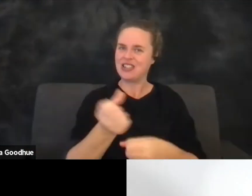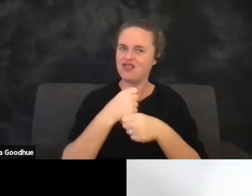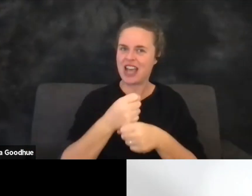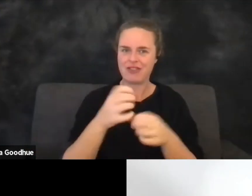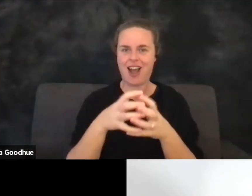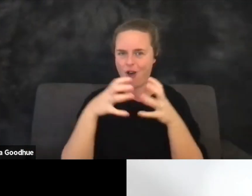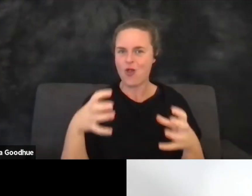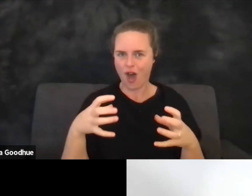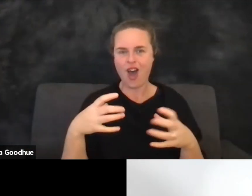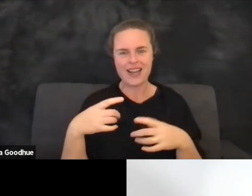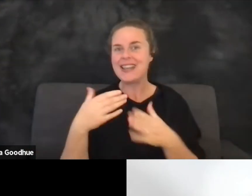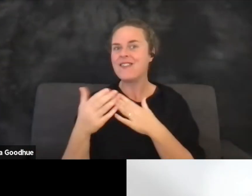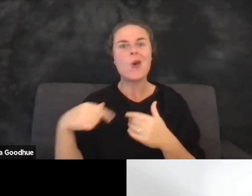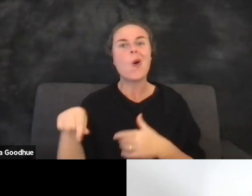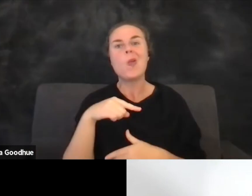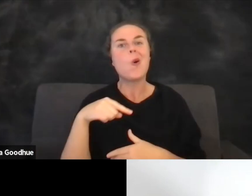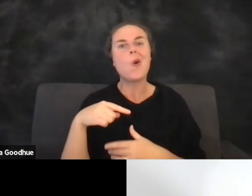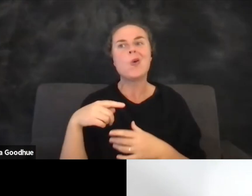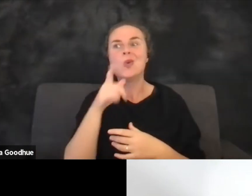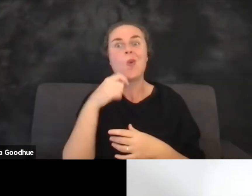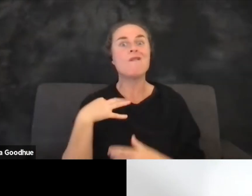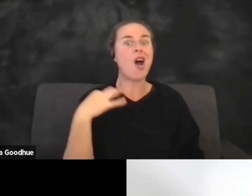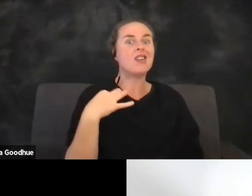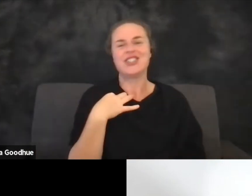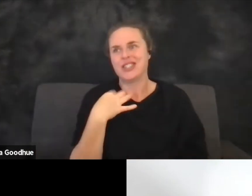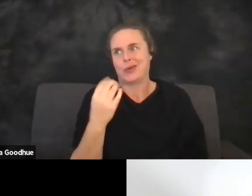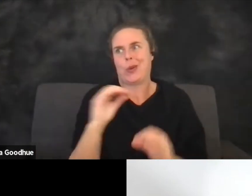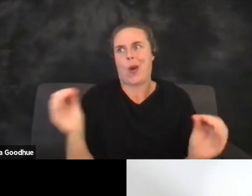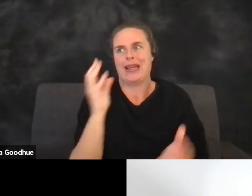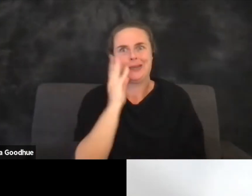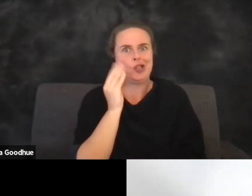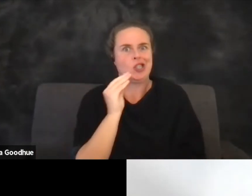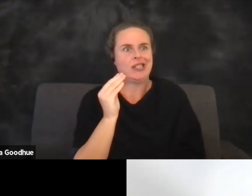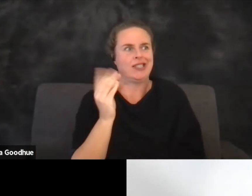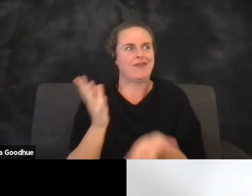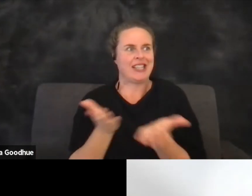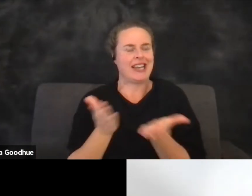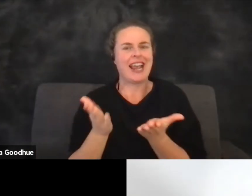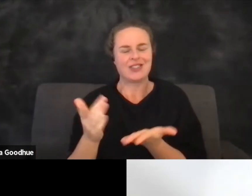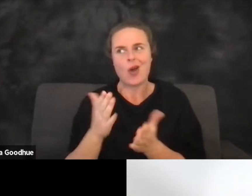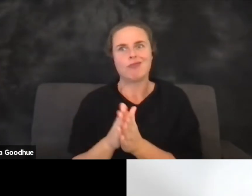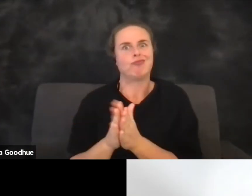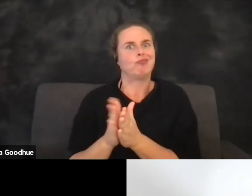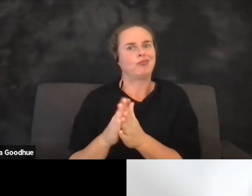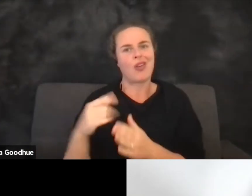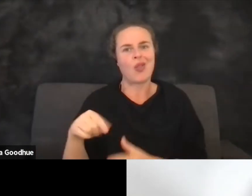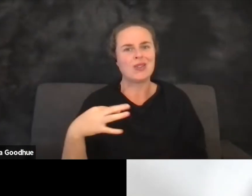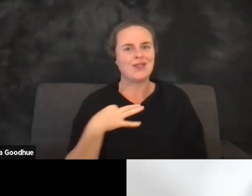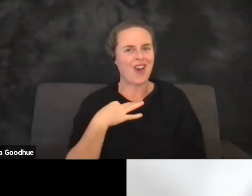volunteers, our brave and courageous volunteers who helped to facilitate the small group